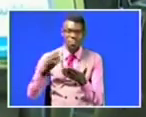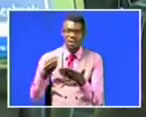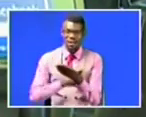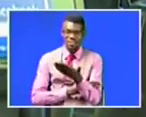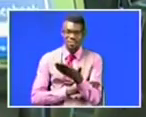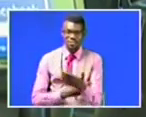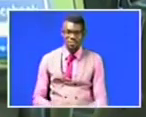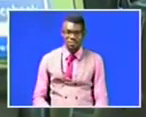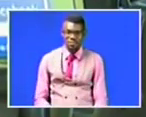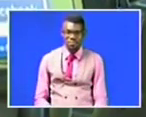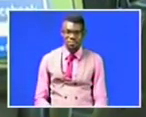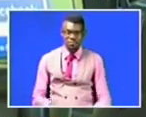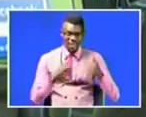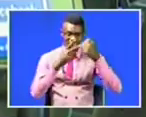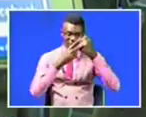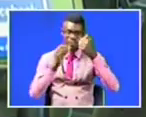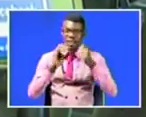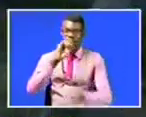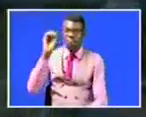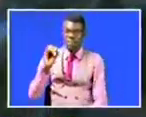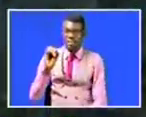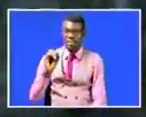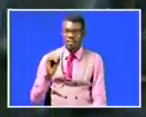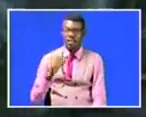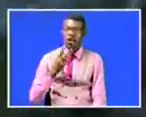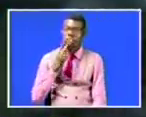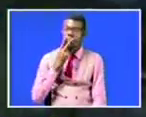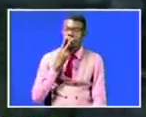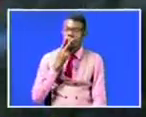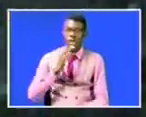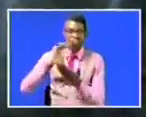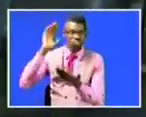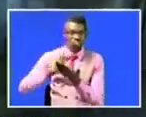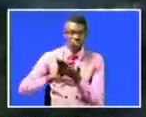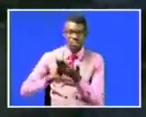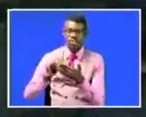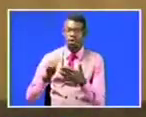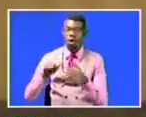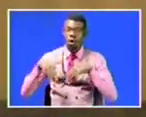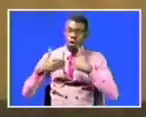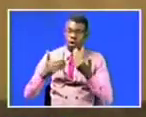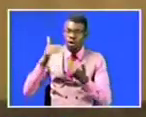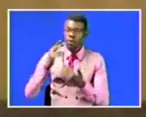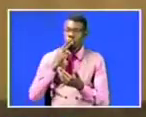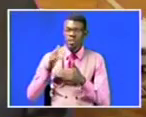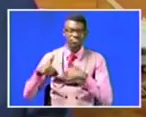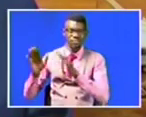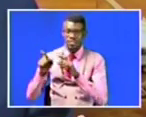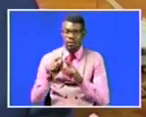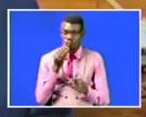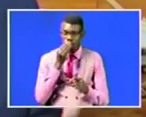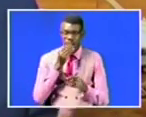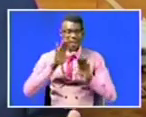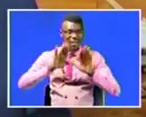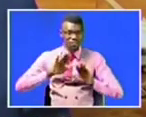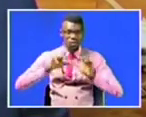cancers by over 70%. Lowering cigarette smoking or ceasing from smoking, watching our diet. Most people